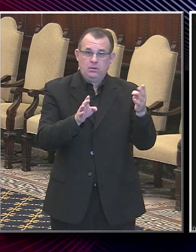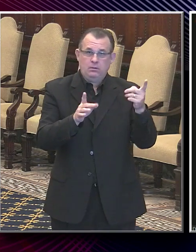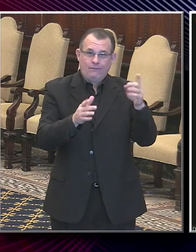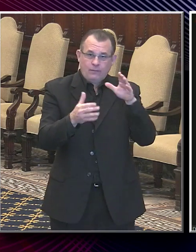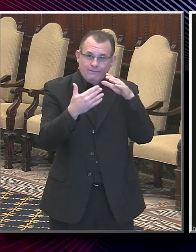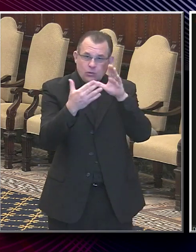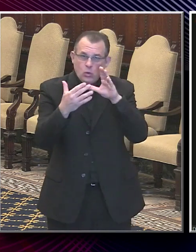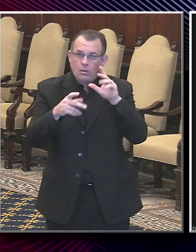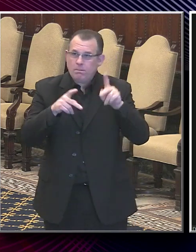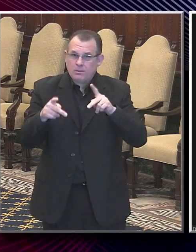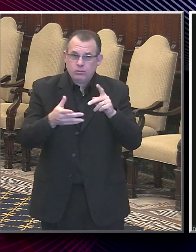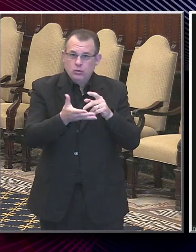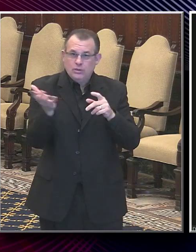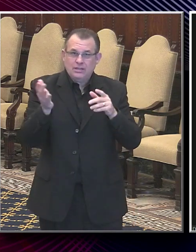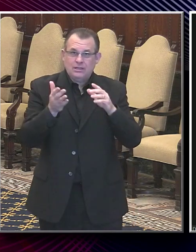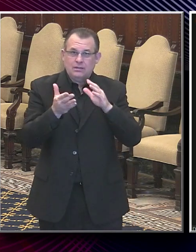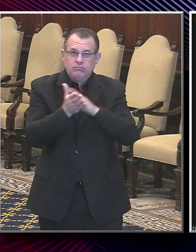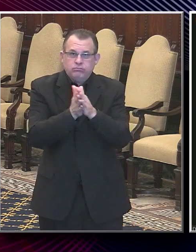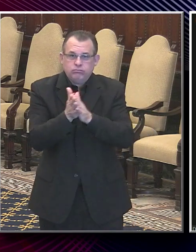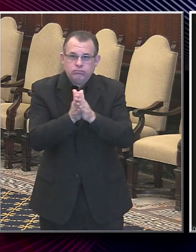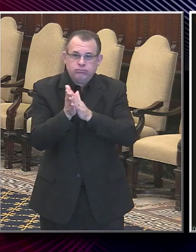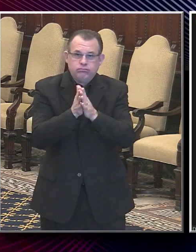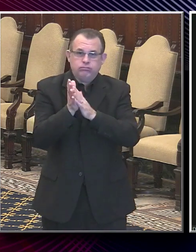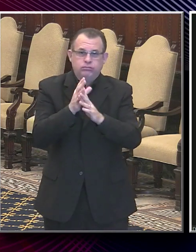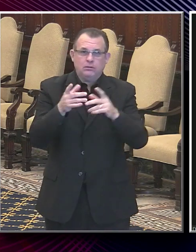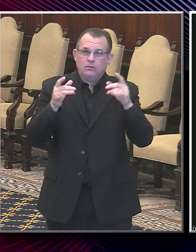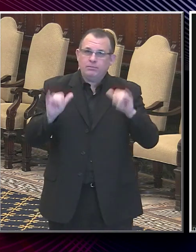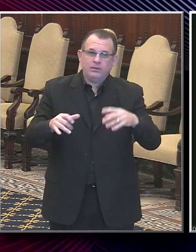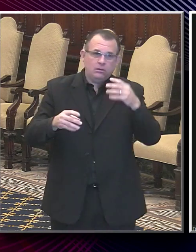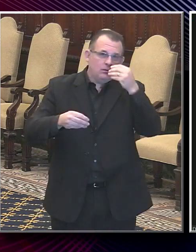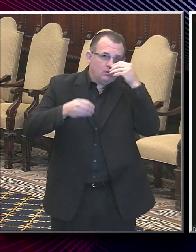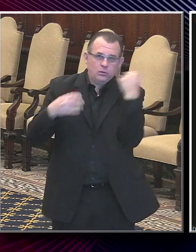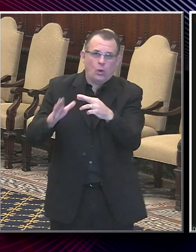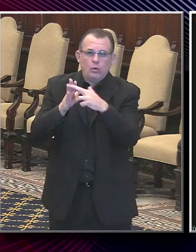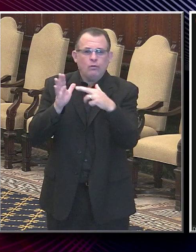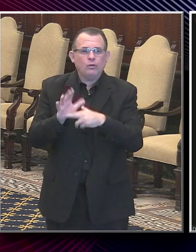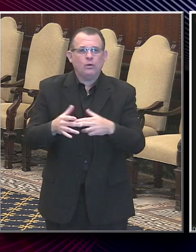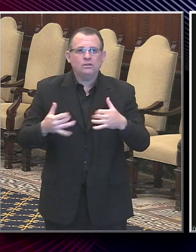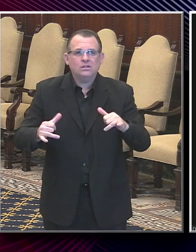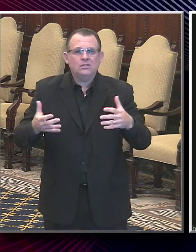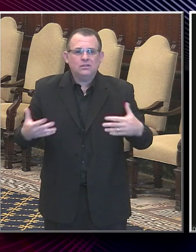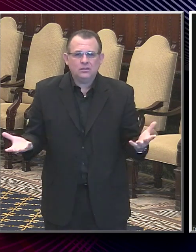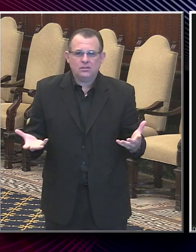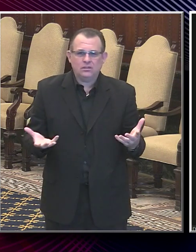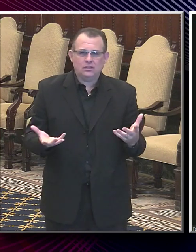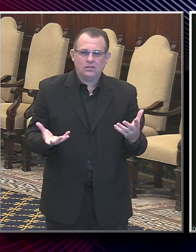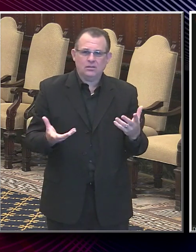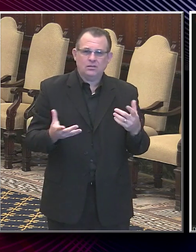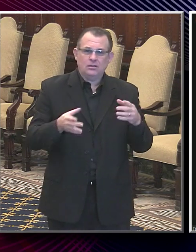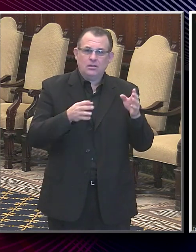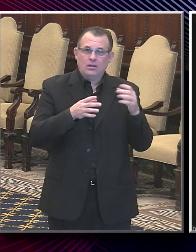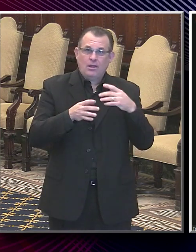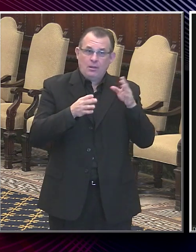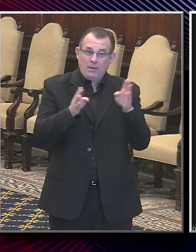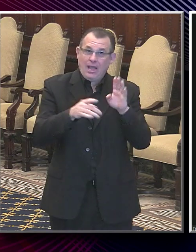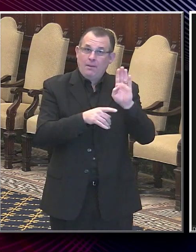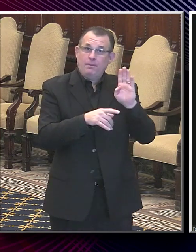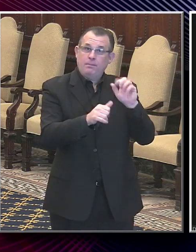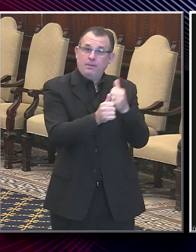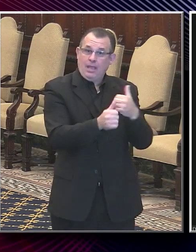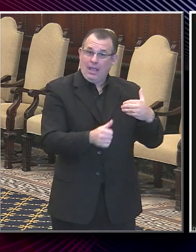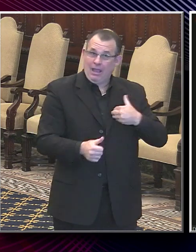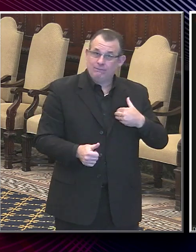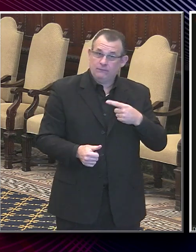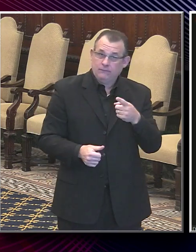pretty dedicated to not following the rules here. Is there a plan B that you're going to be thinking of